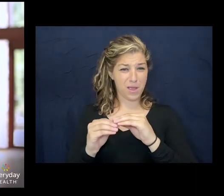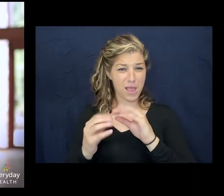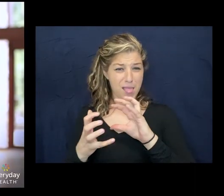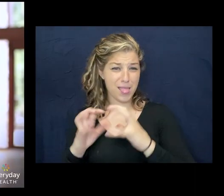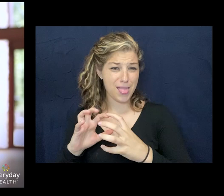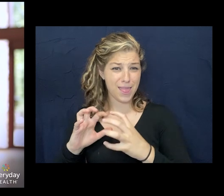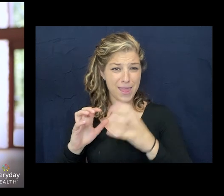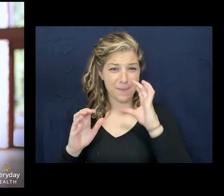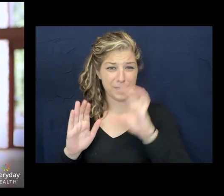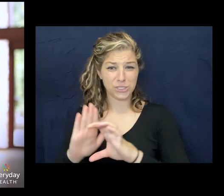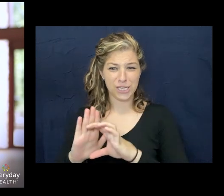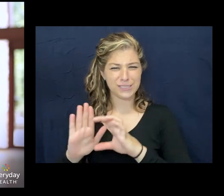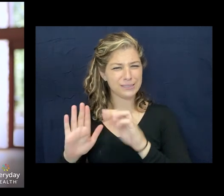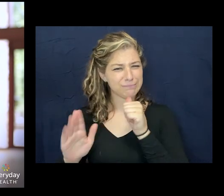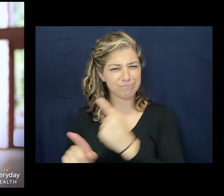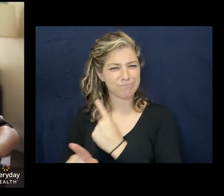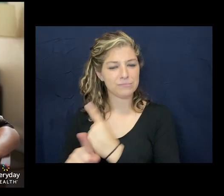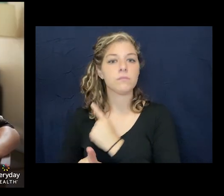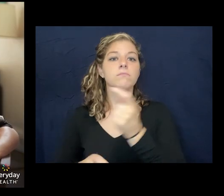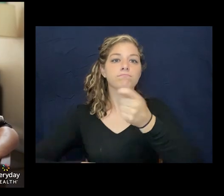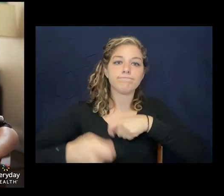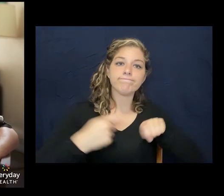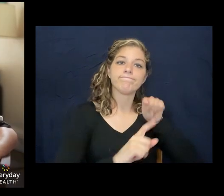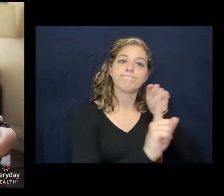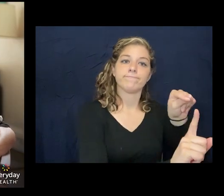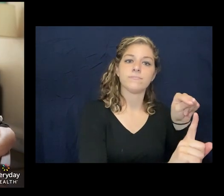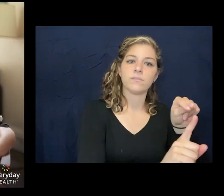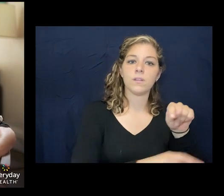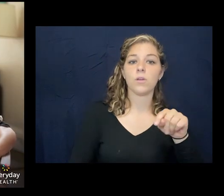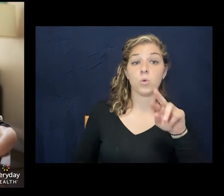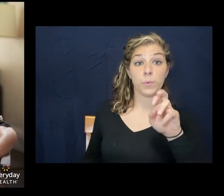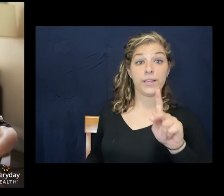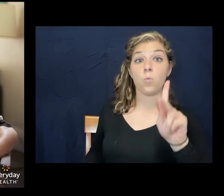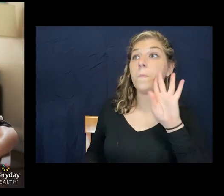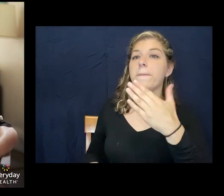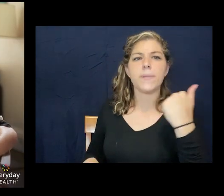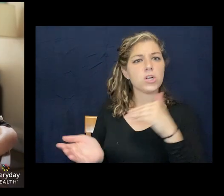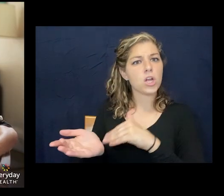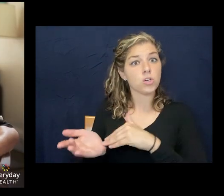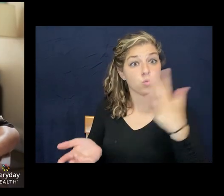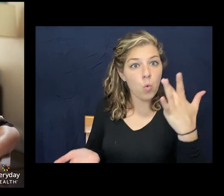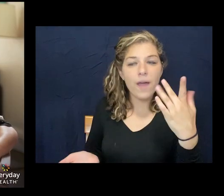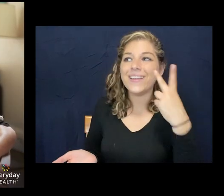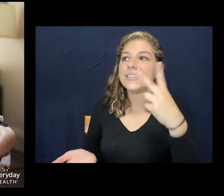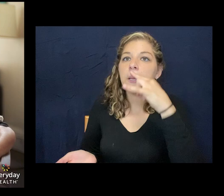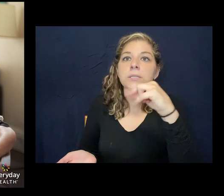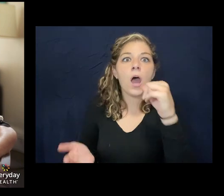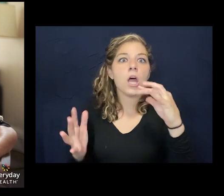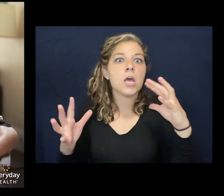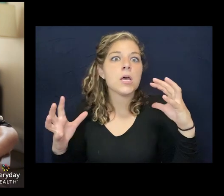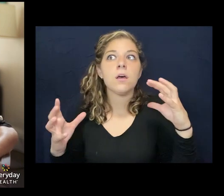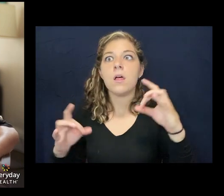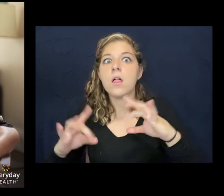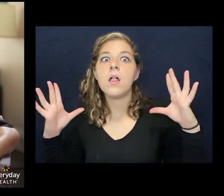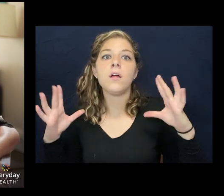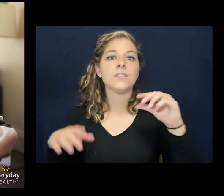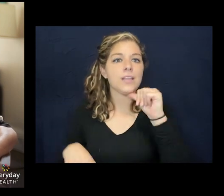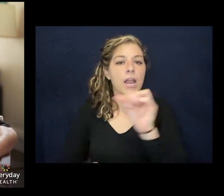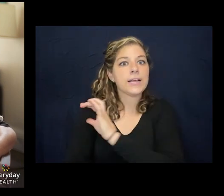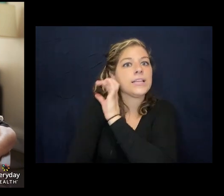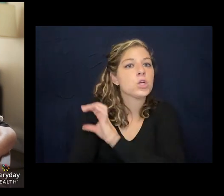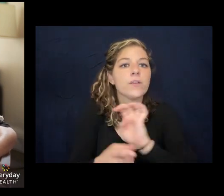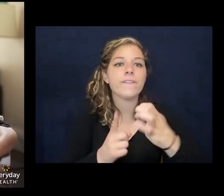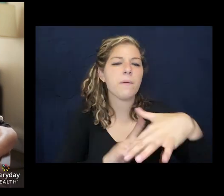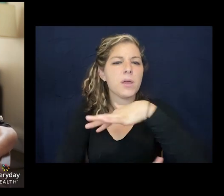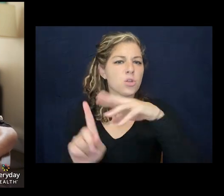grimmer images in the medical literature. They're going to be better doctors because they've seen these kids not in crisis. They've met these kids not in the